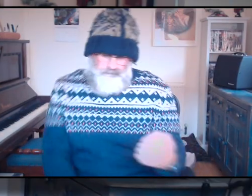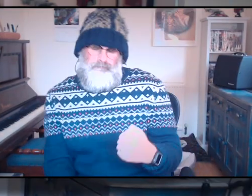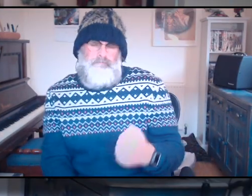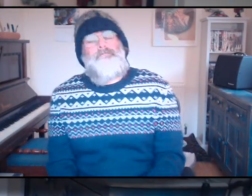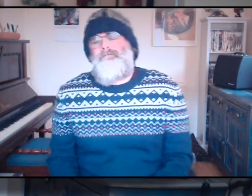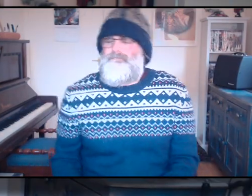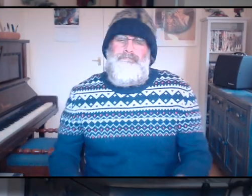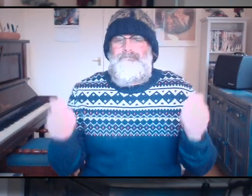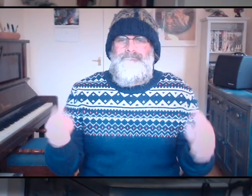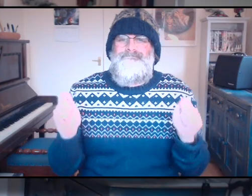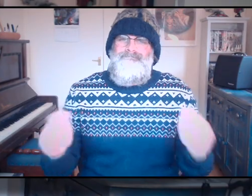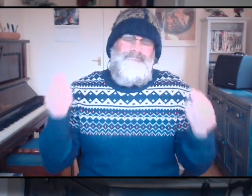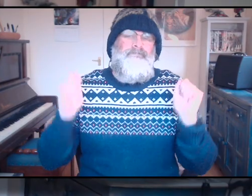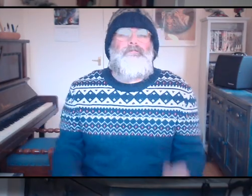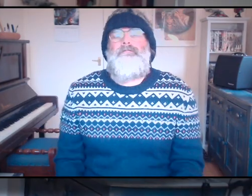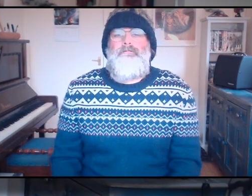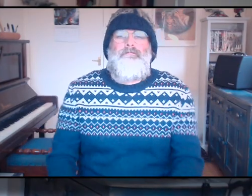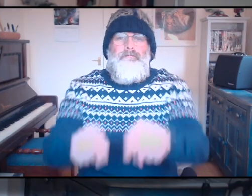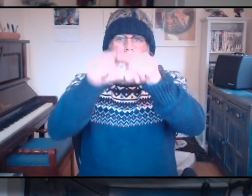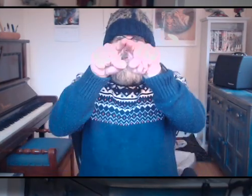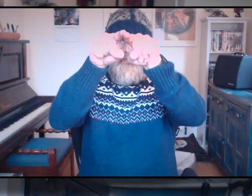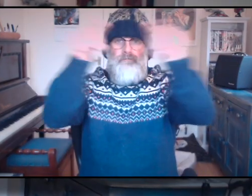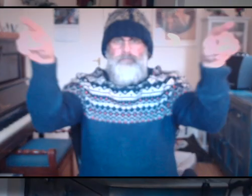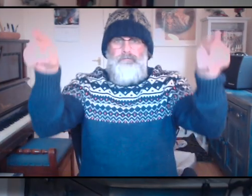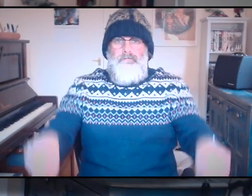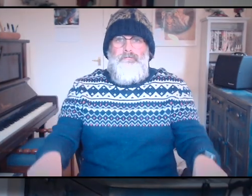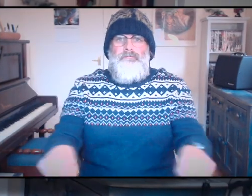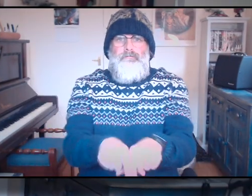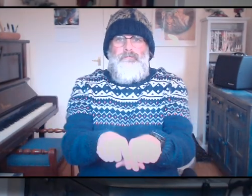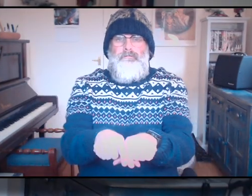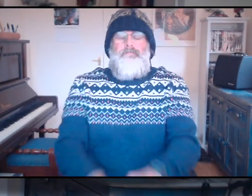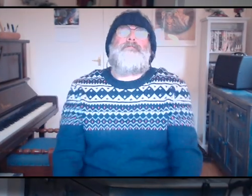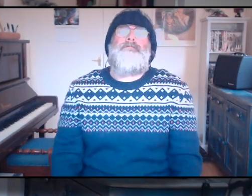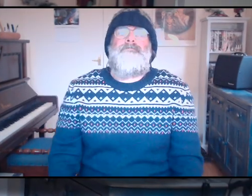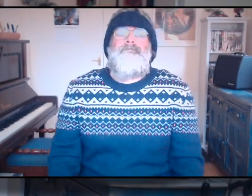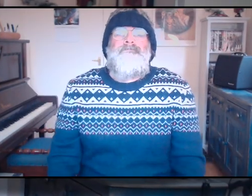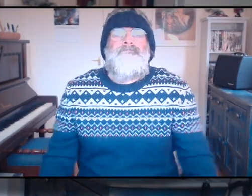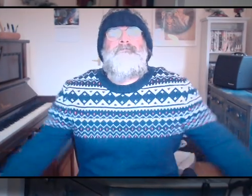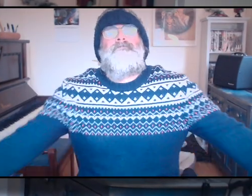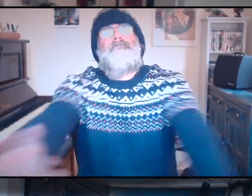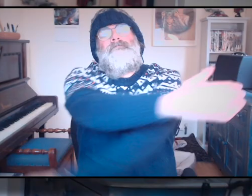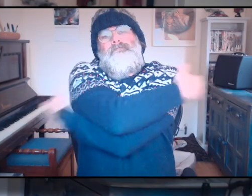fun, fun. Jingle bells, jingle bells. Christmas movies on TV.